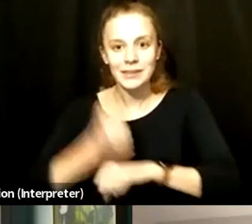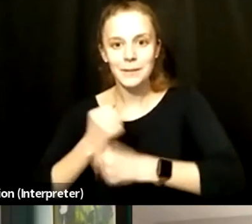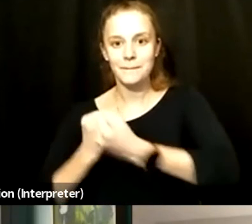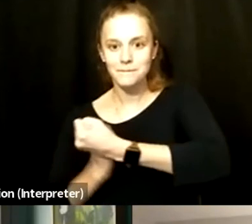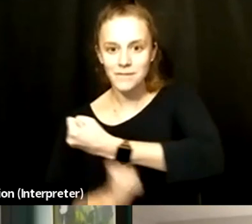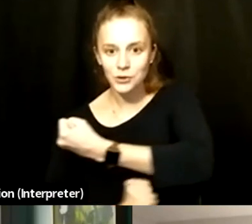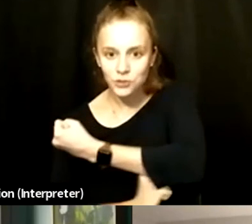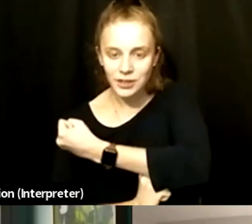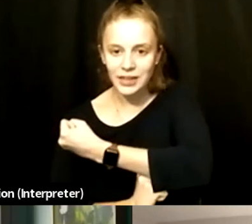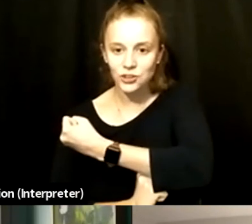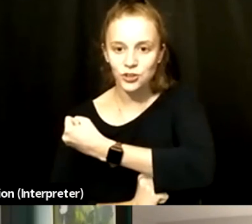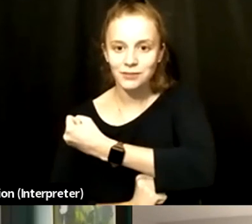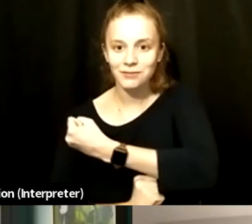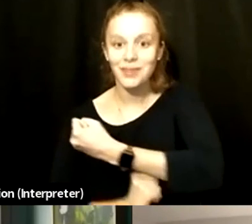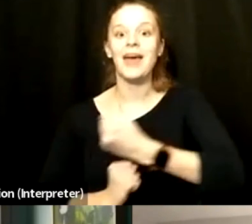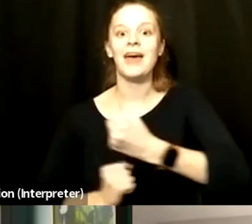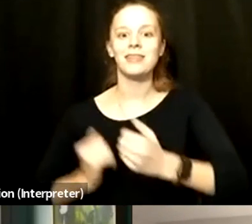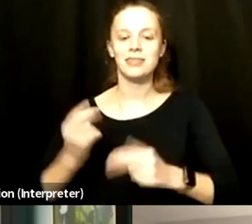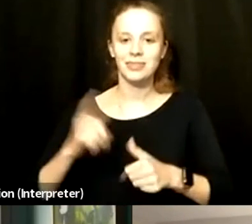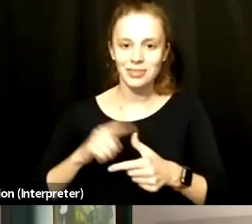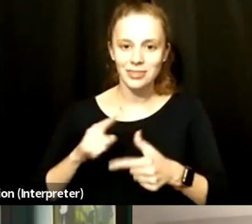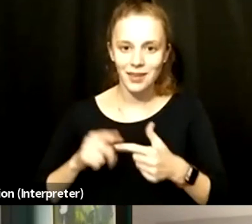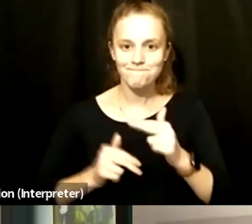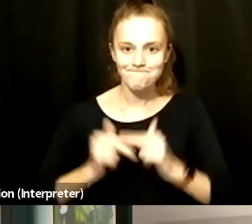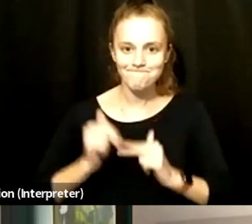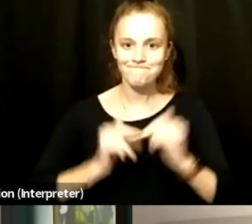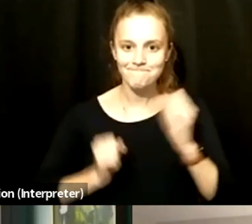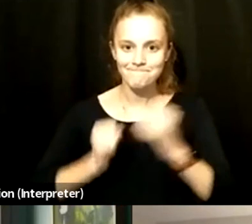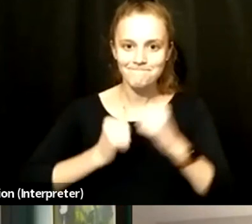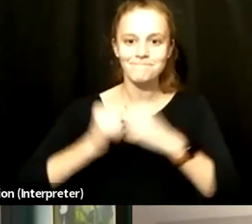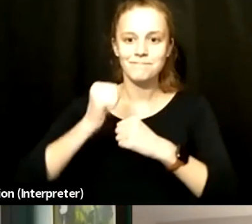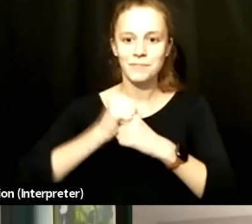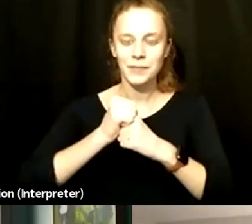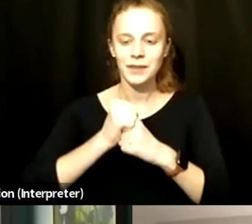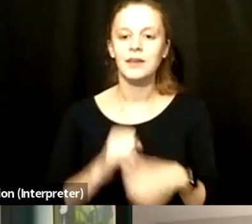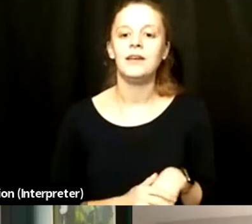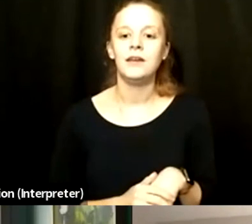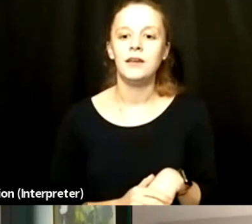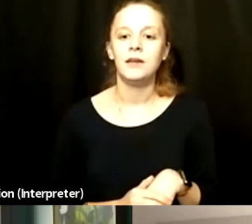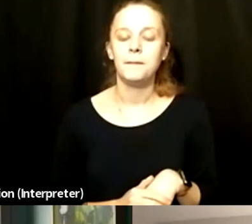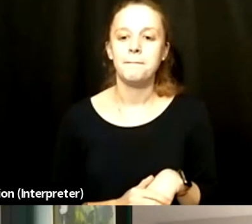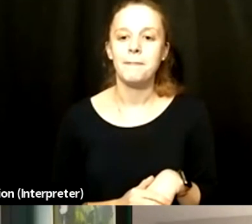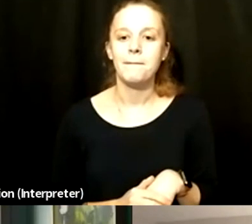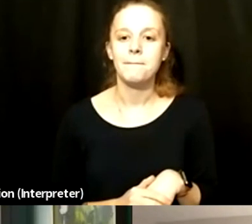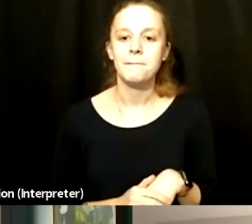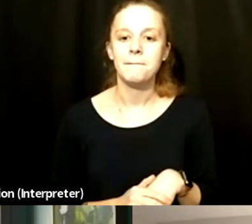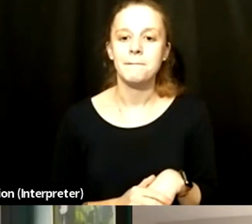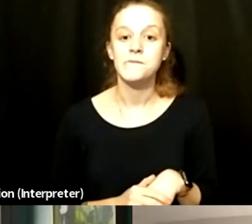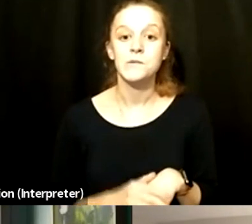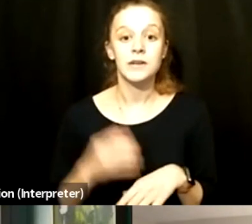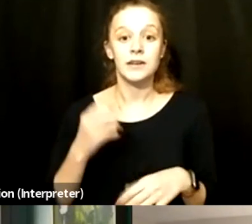things to try and improve your company or your organization's ability to deal with